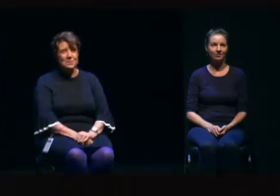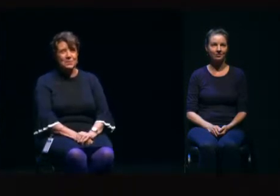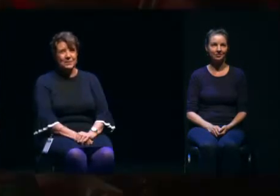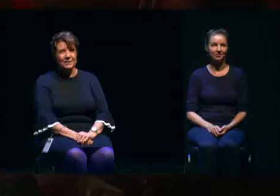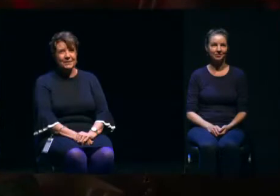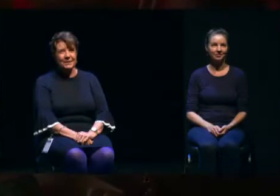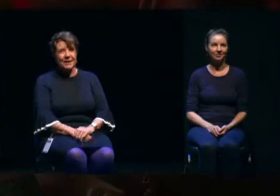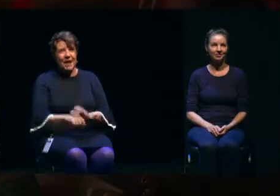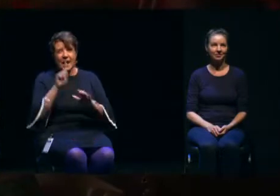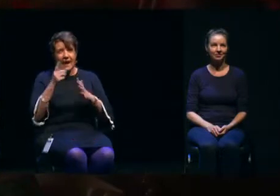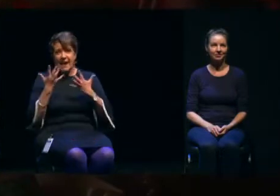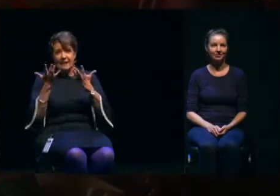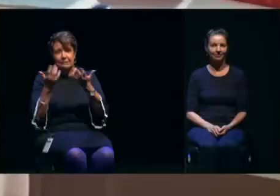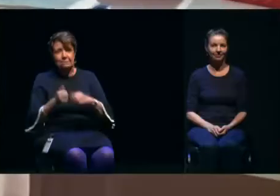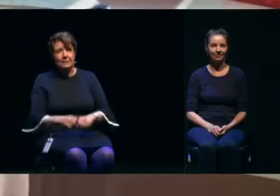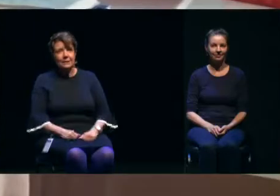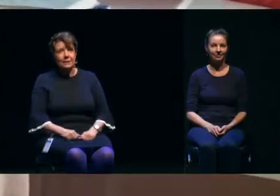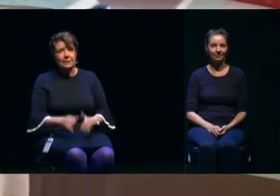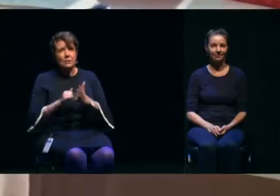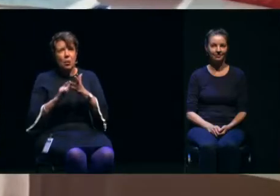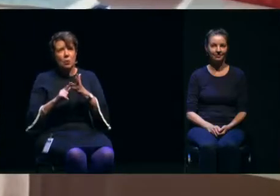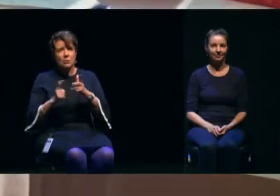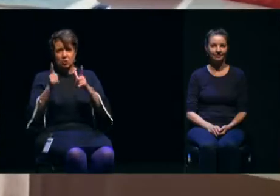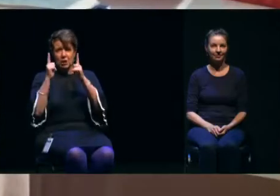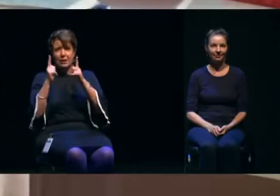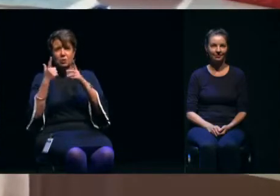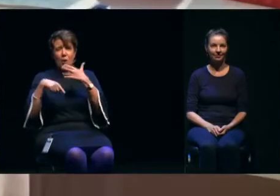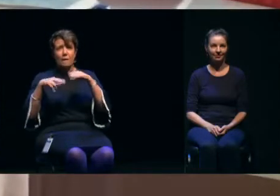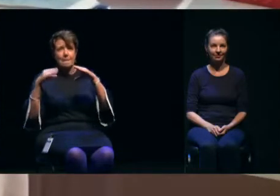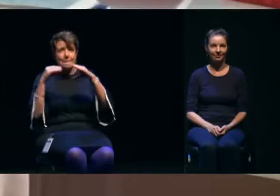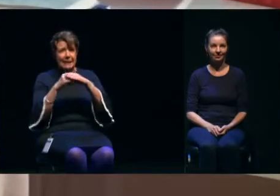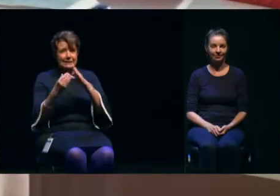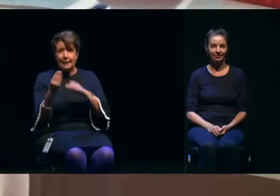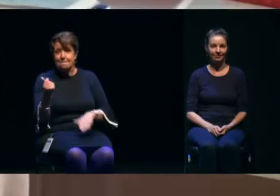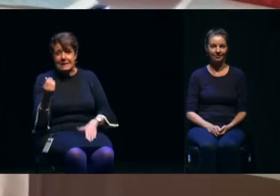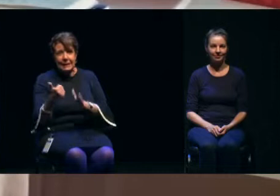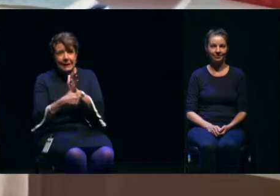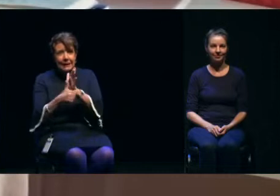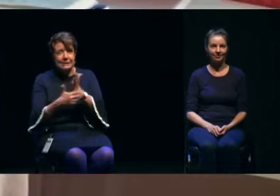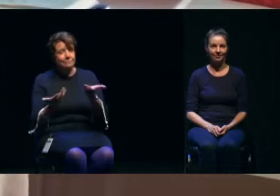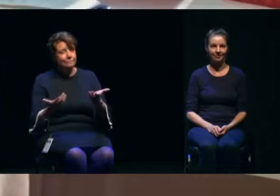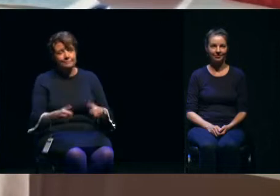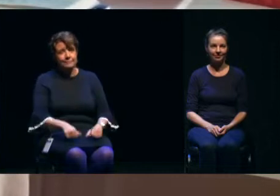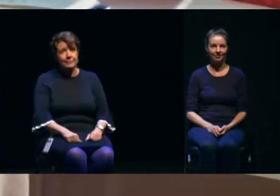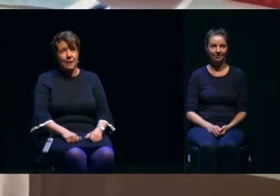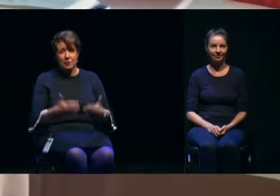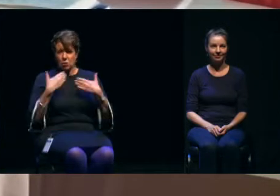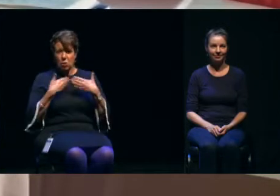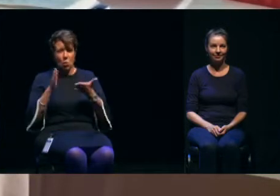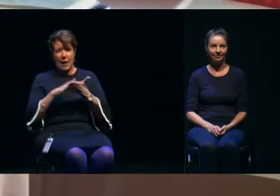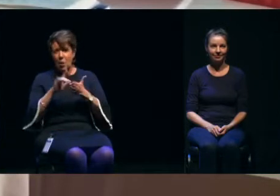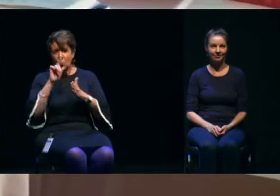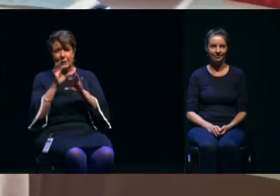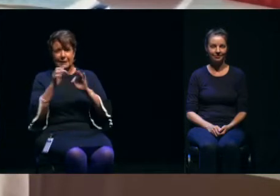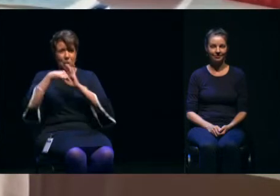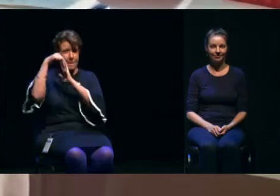can't add. So I was in charge of banks and money. And frankly, I don't know how we didn't go